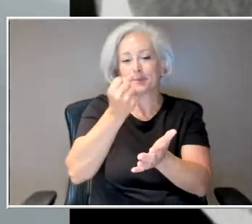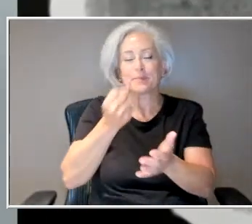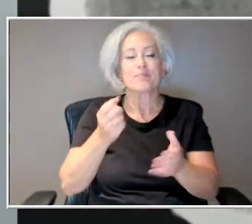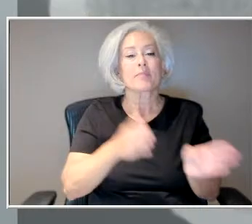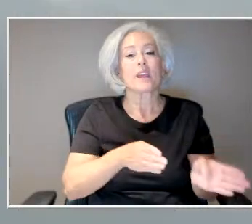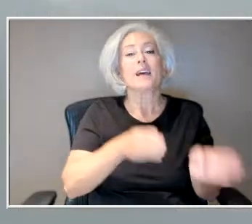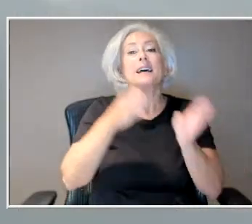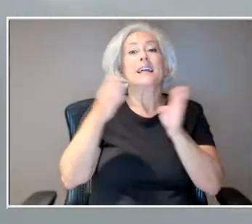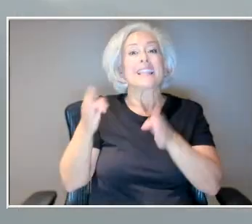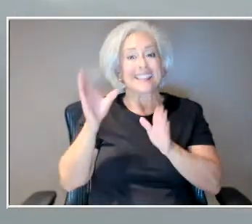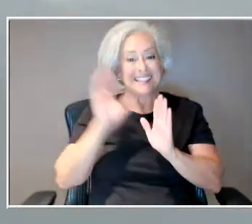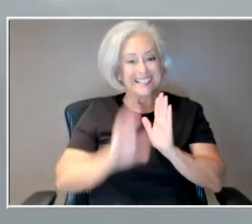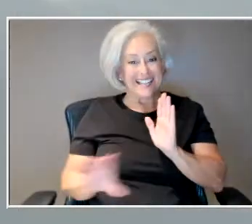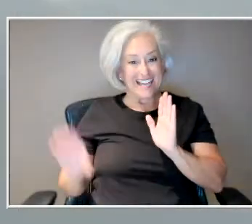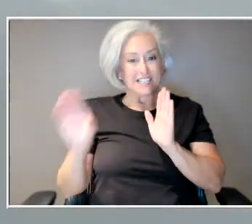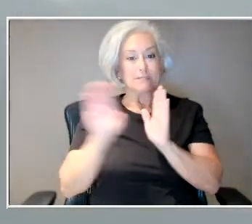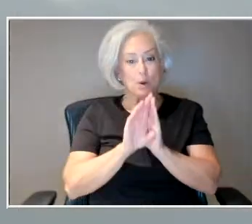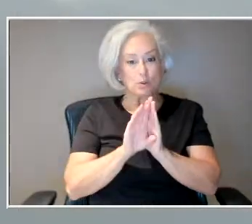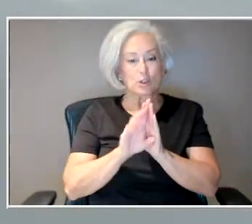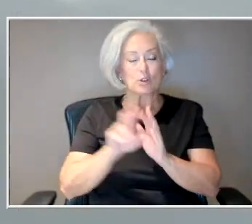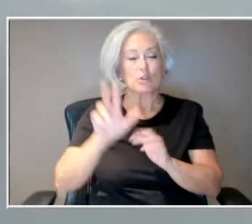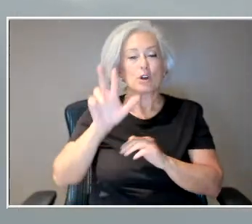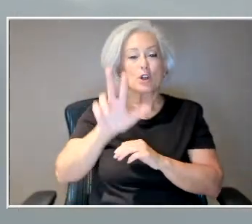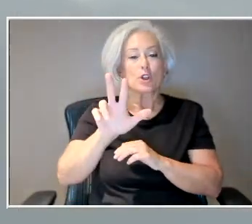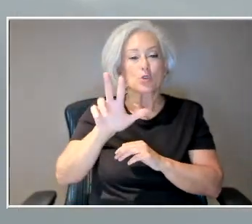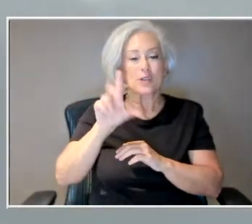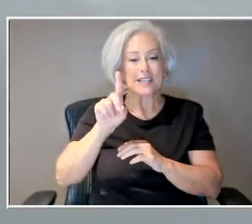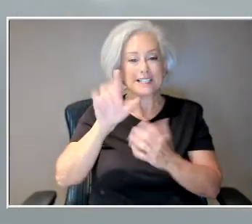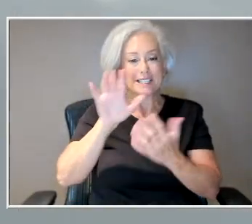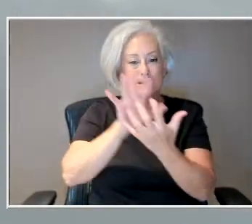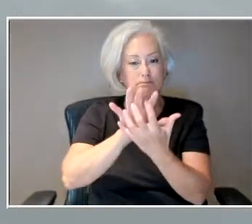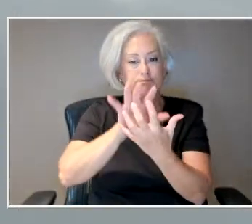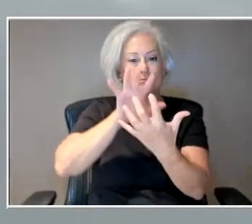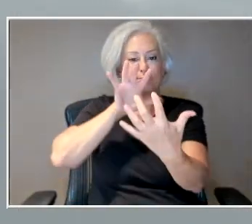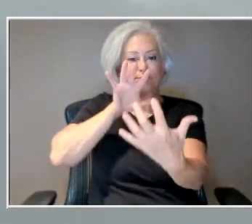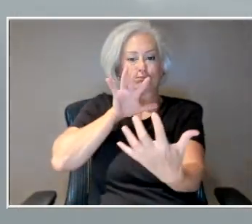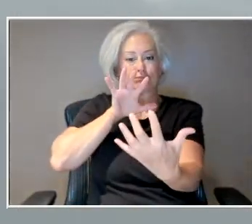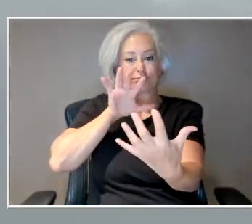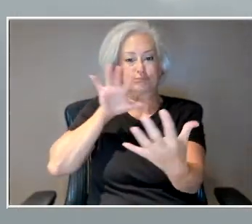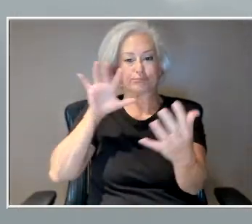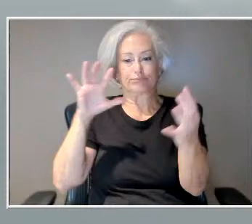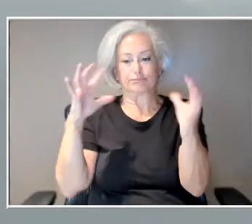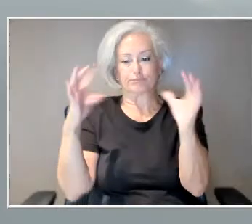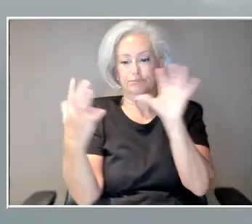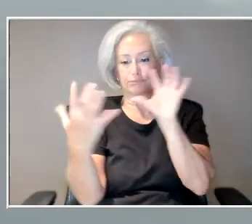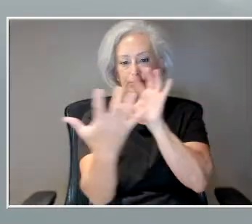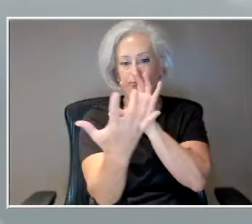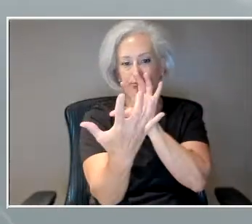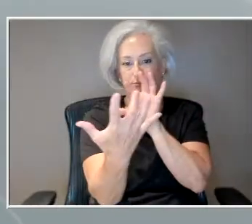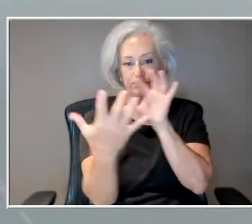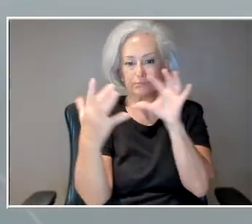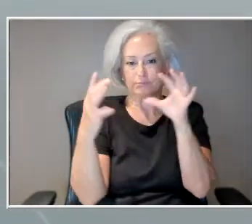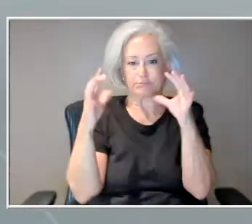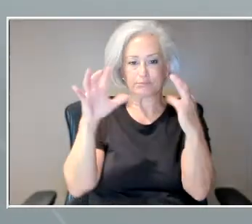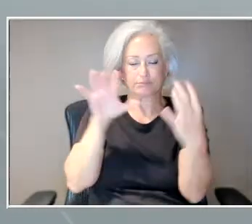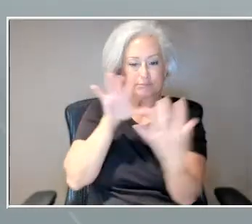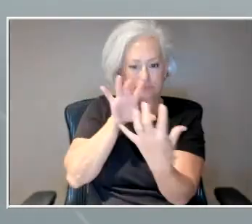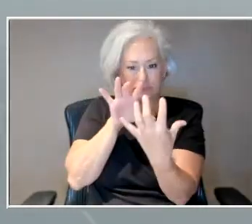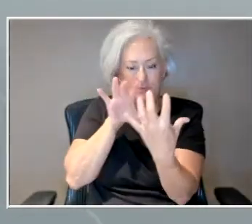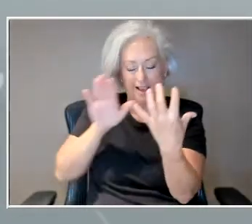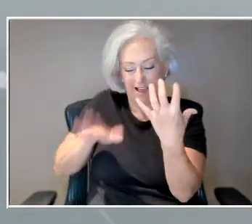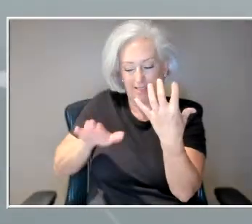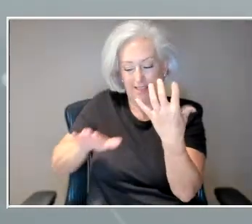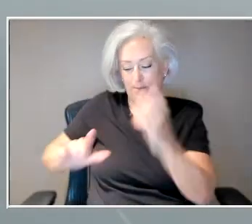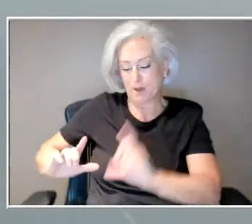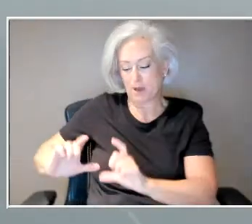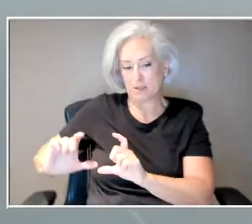is a three-dimensional reconstruction of that same CAT scan, and the blow-up box down in the lower right corner